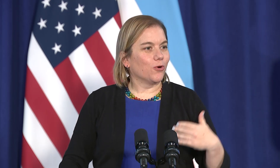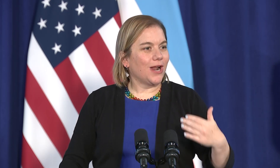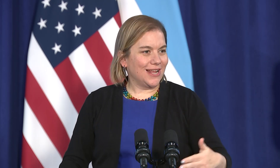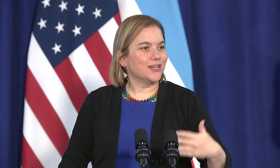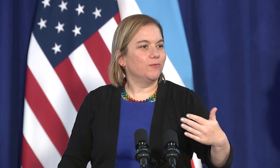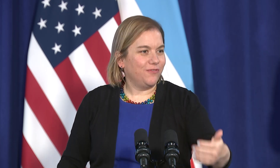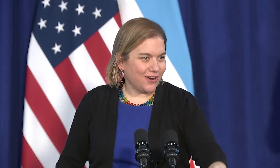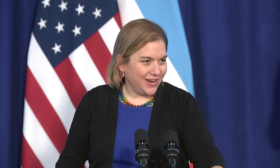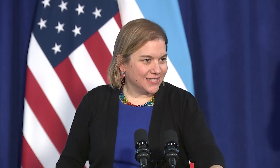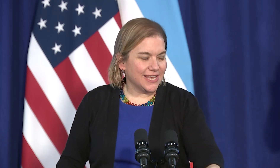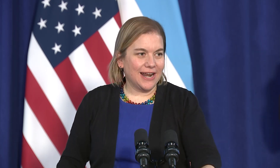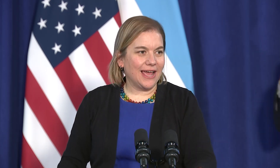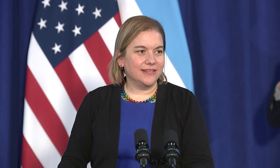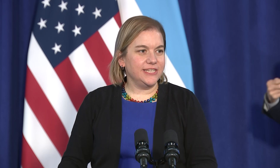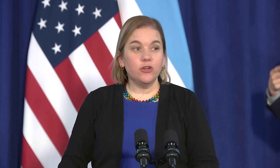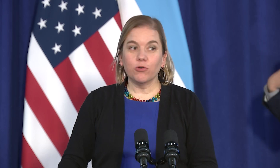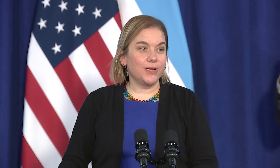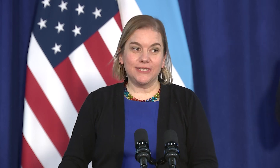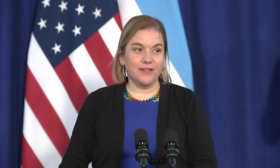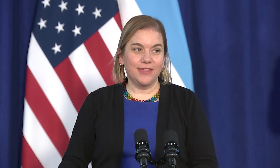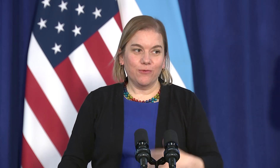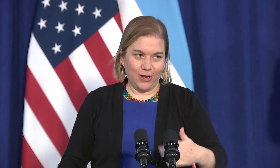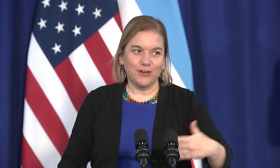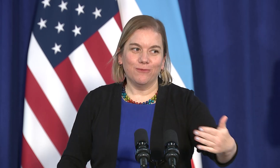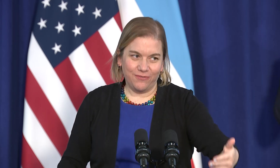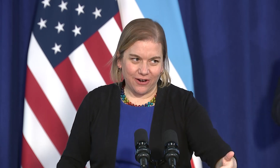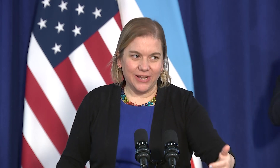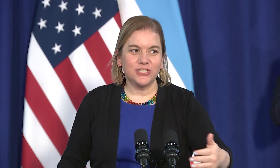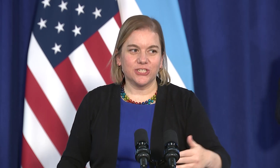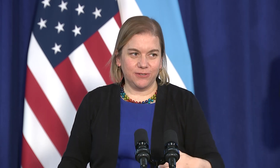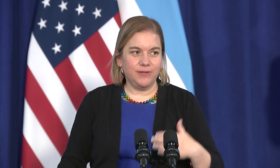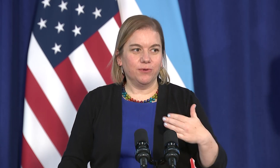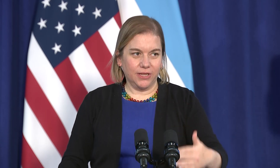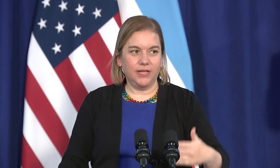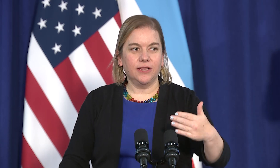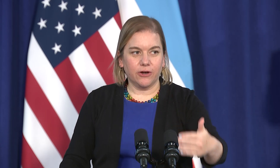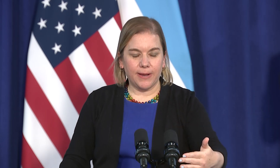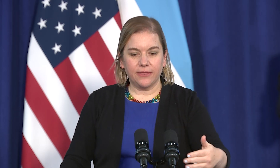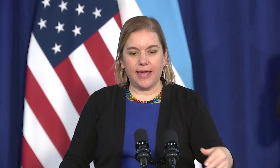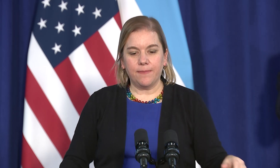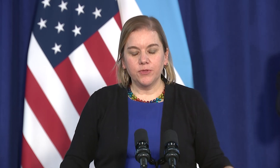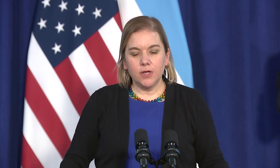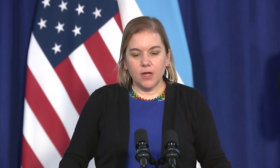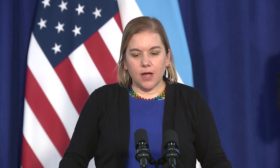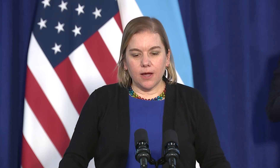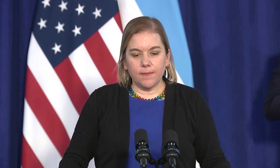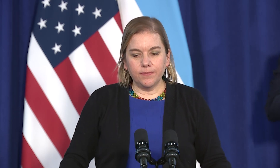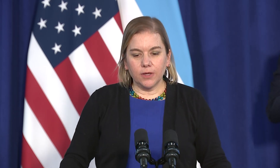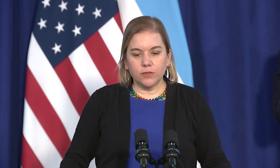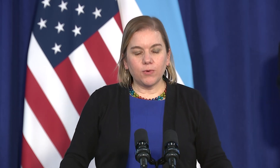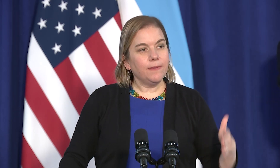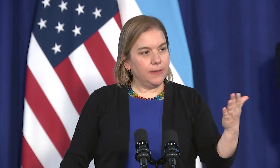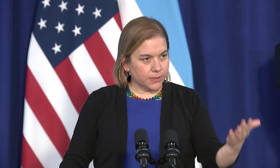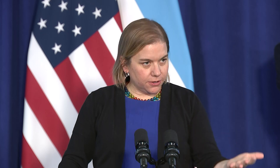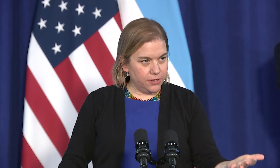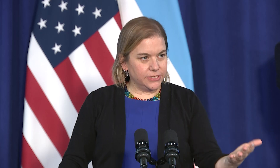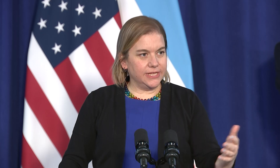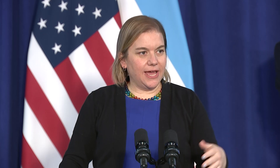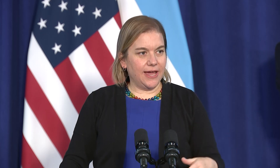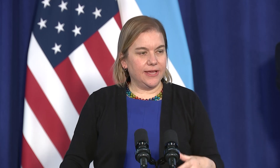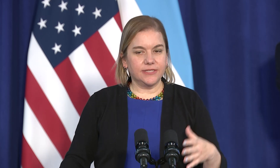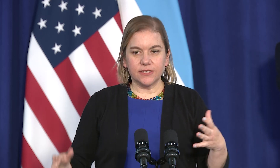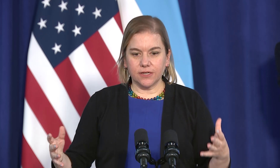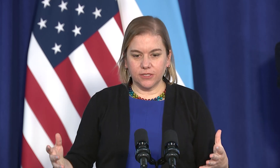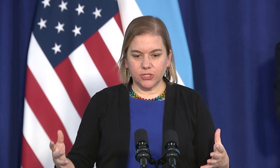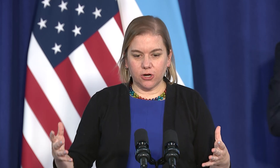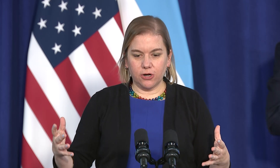that we're not done with variants. And I see no reason to think we are done with variants, just to be really clear about that. The way people are using